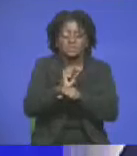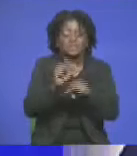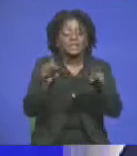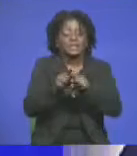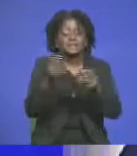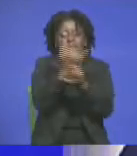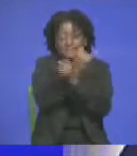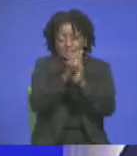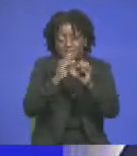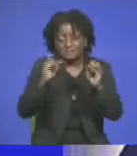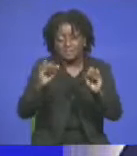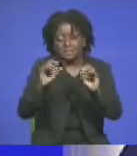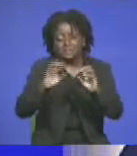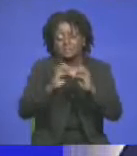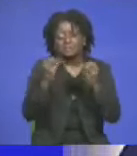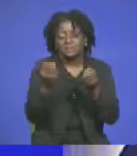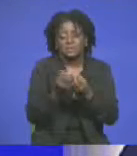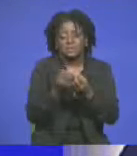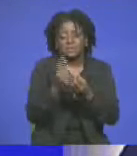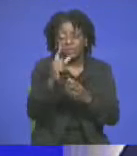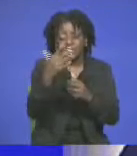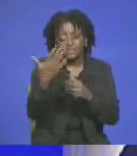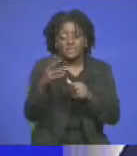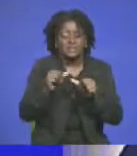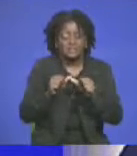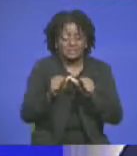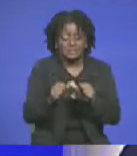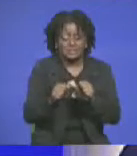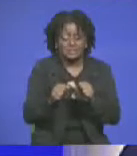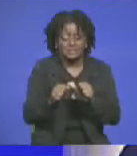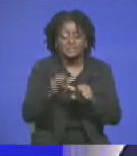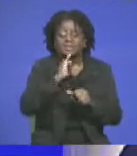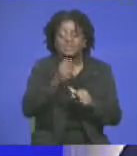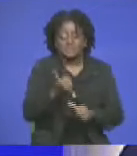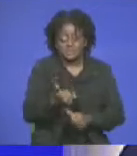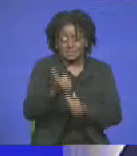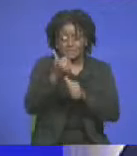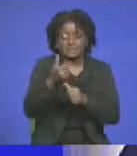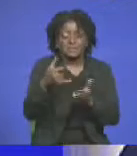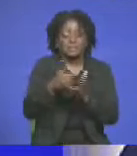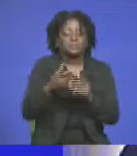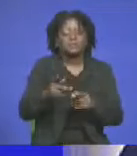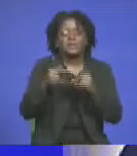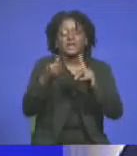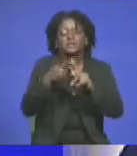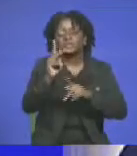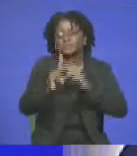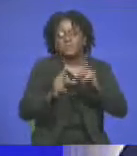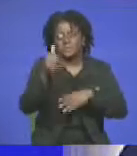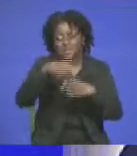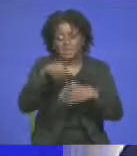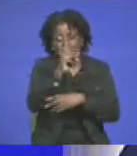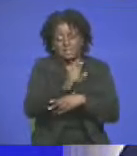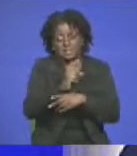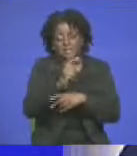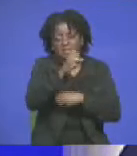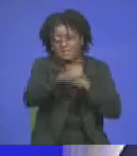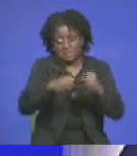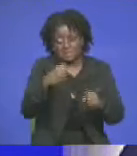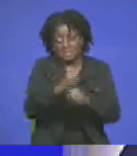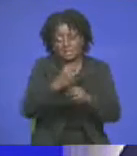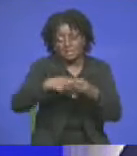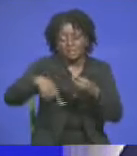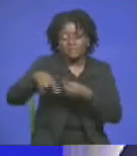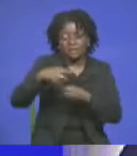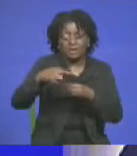thing remains consistent about the organization, though, is the assistance it provides to people in need on a year-round basis. In this special